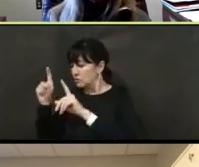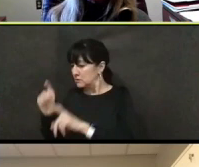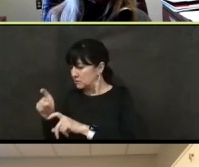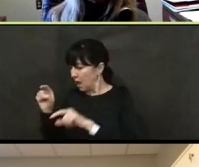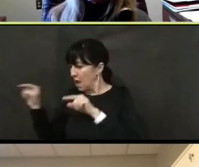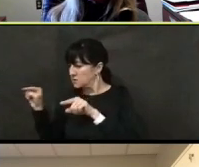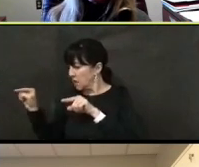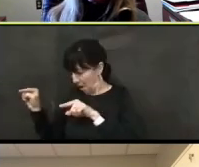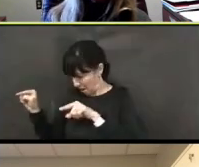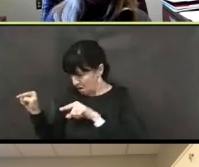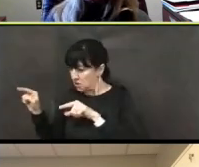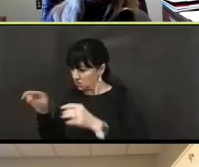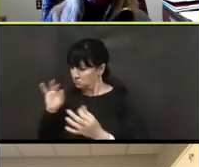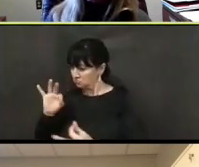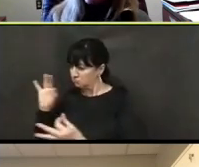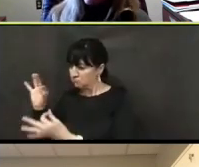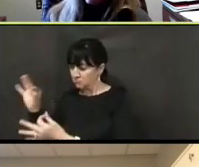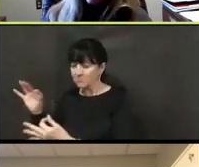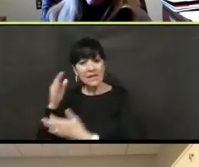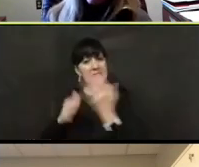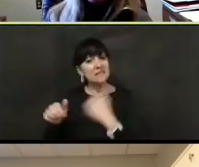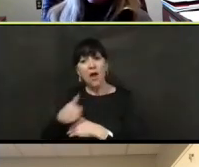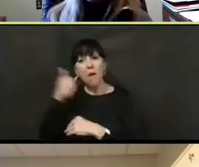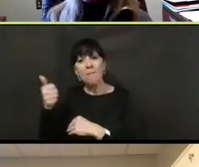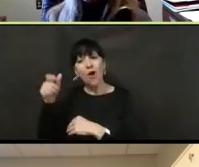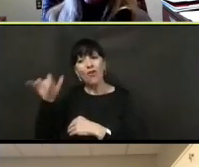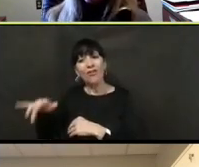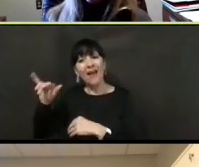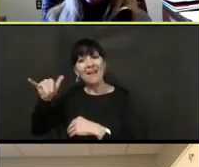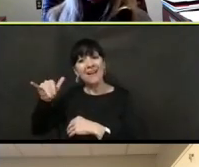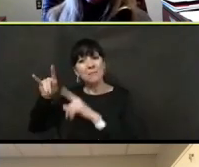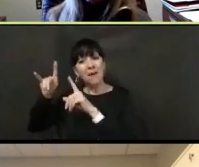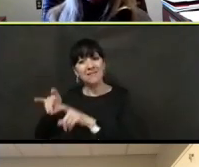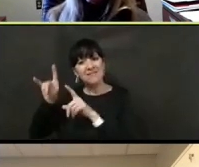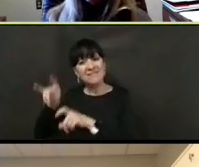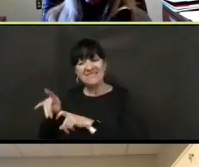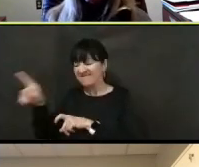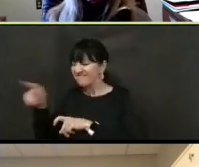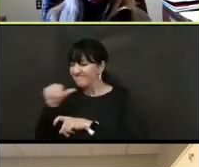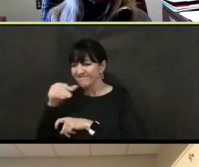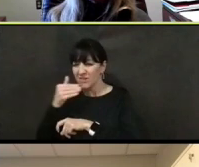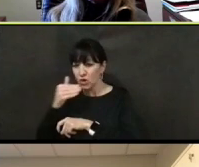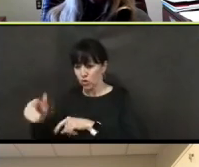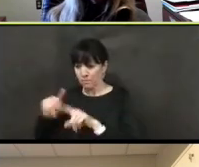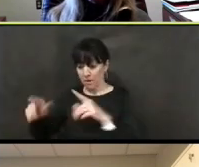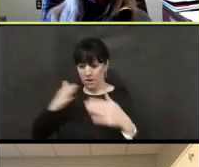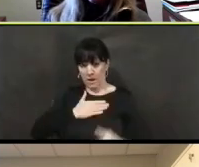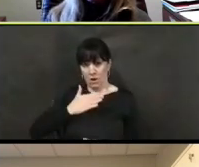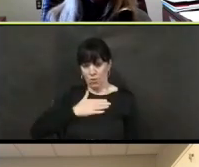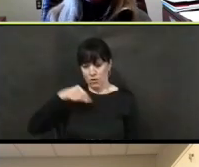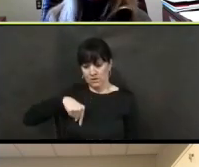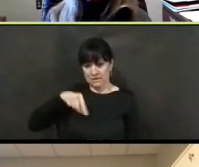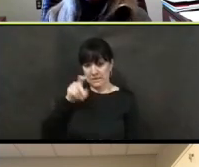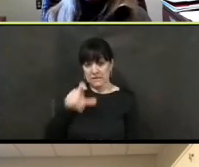antibody tests out there that are not good. We're very confident in the one that we have here in